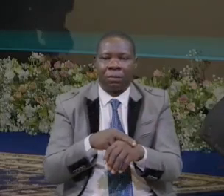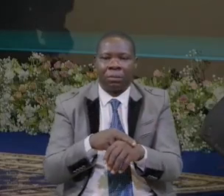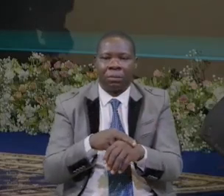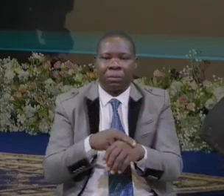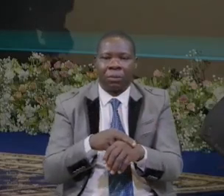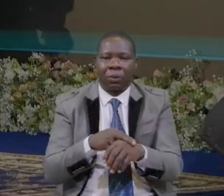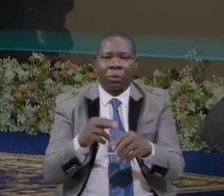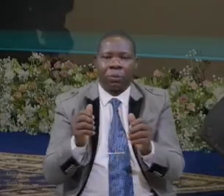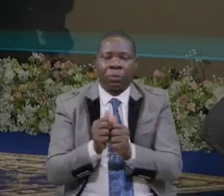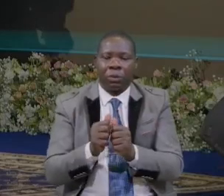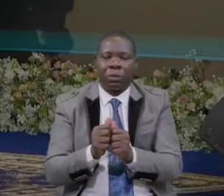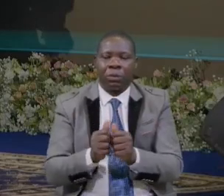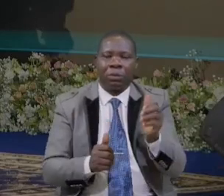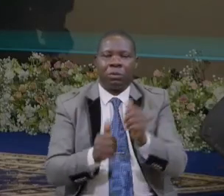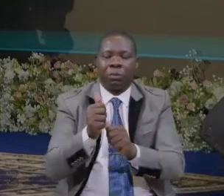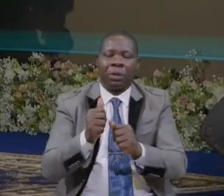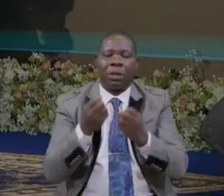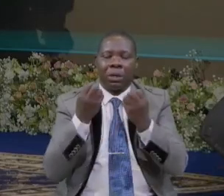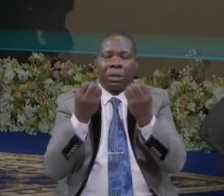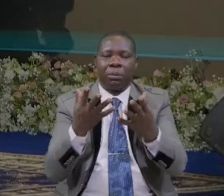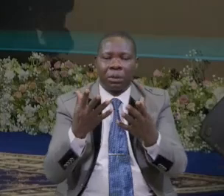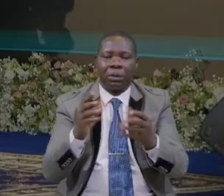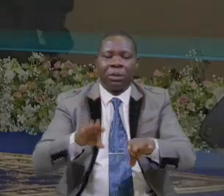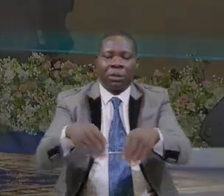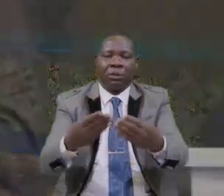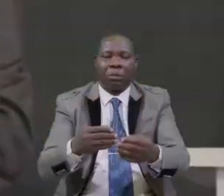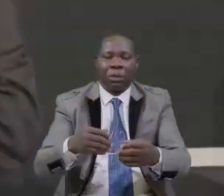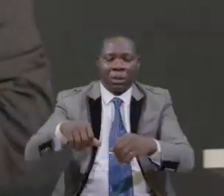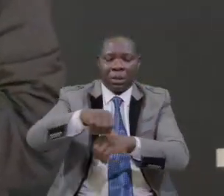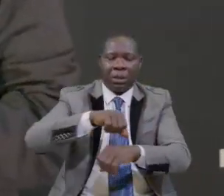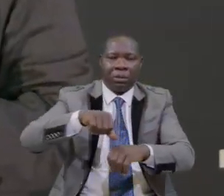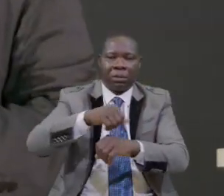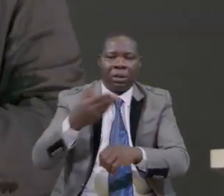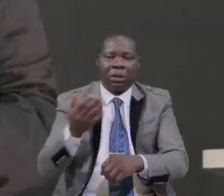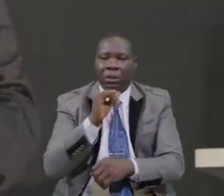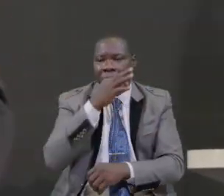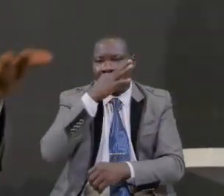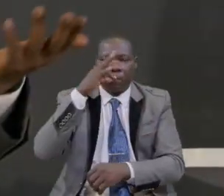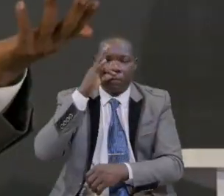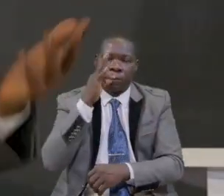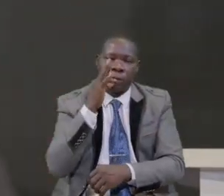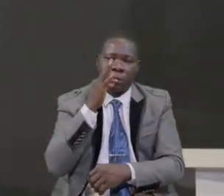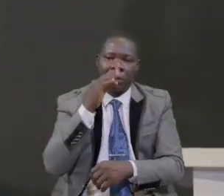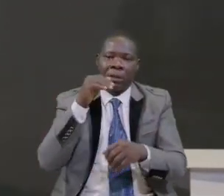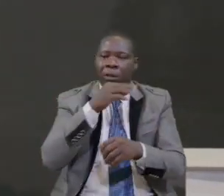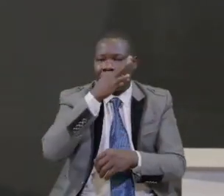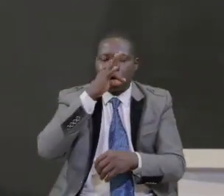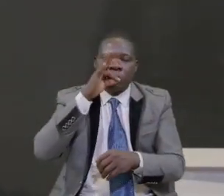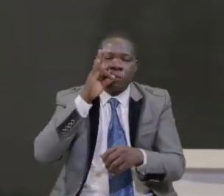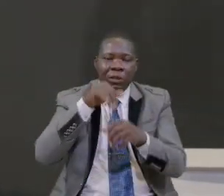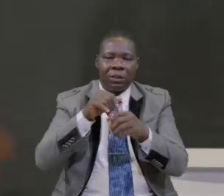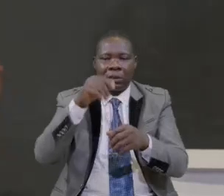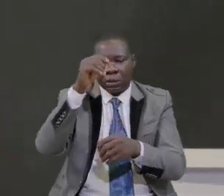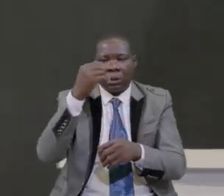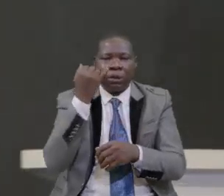supply, anointing. And there was famine in Israel. And the king was so